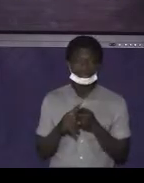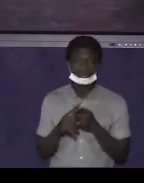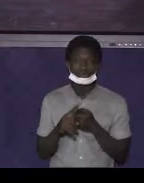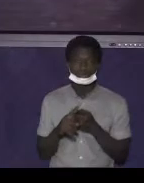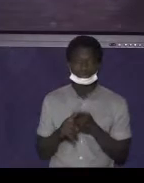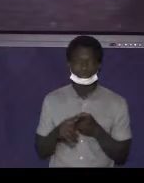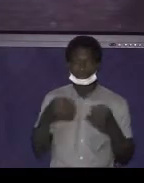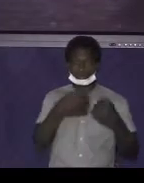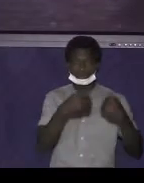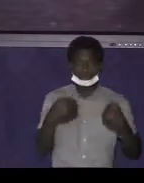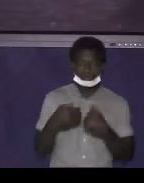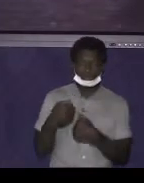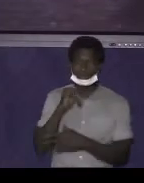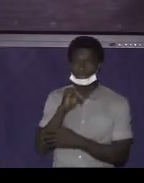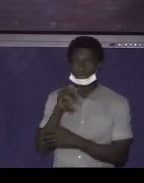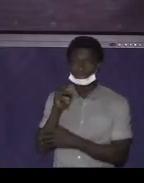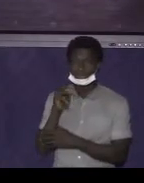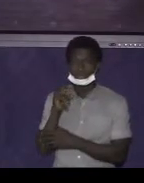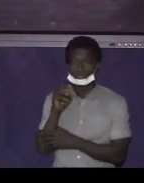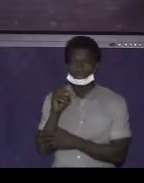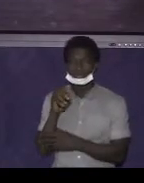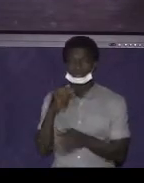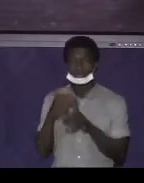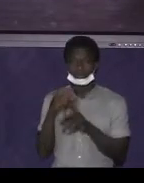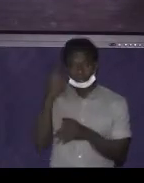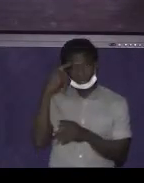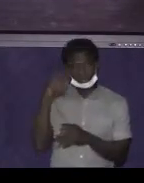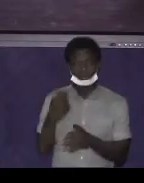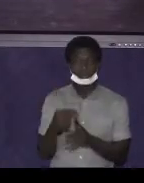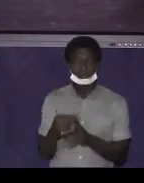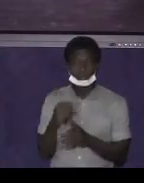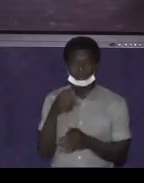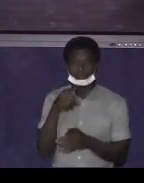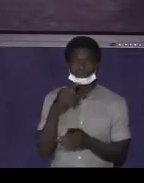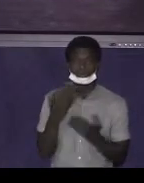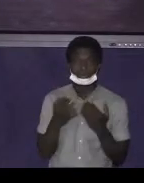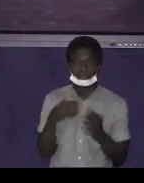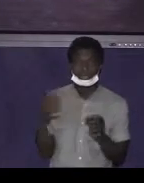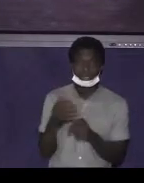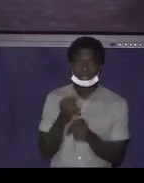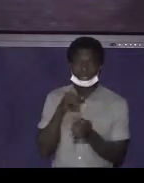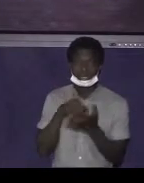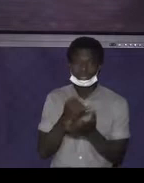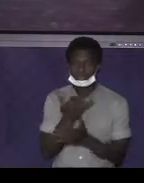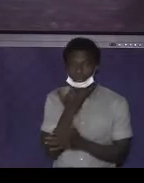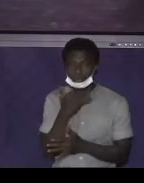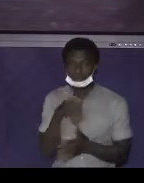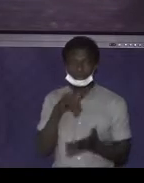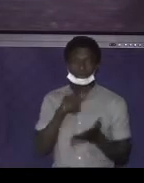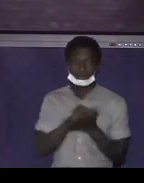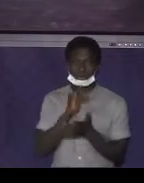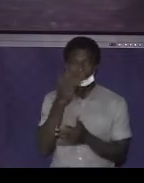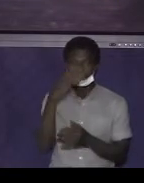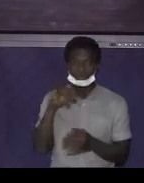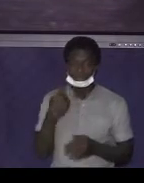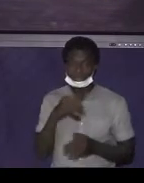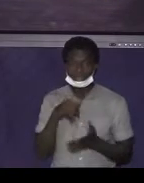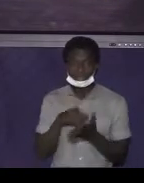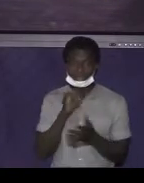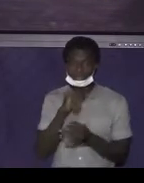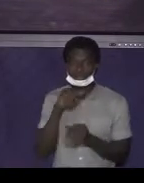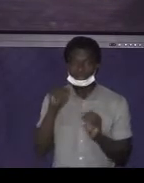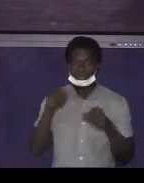If you decide to interpret idioms word for word, then you might get it wrong. That's why I said it is quite impossible